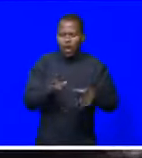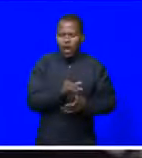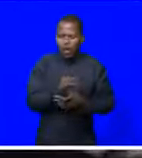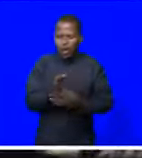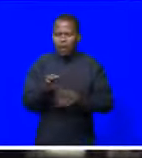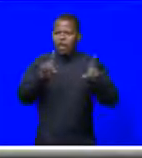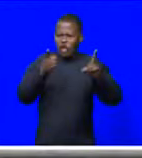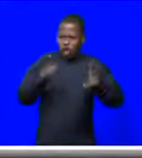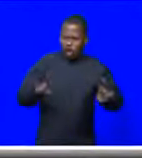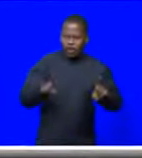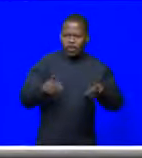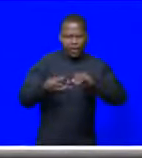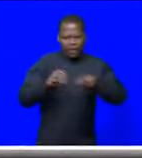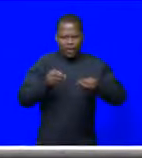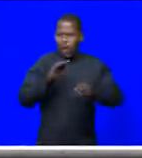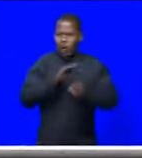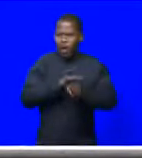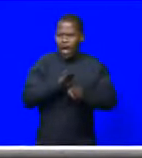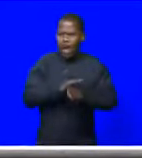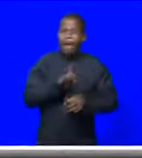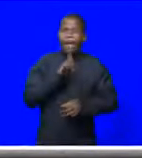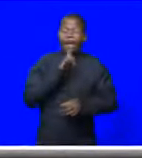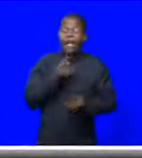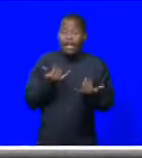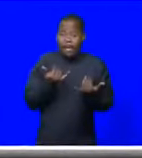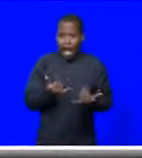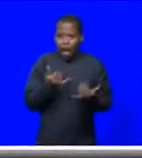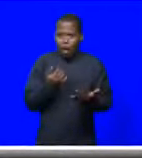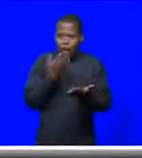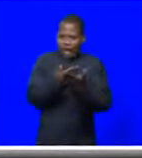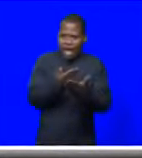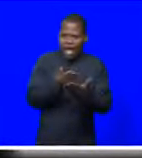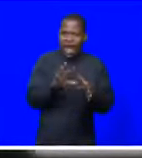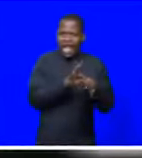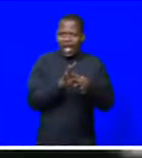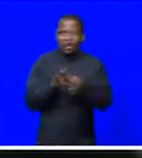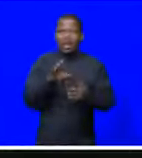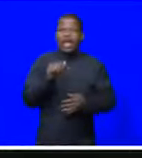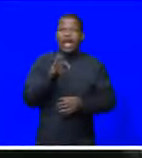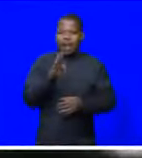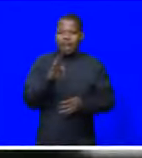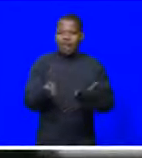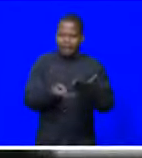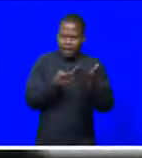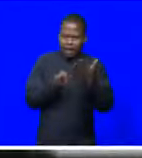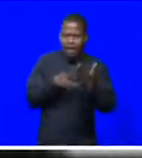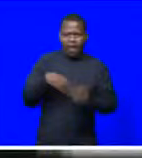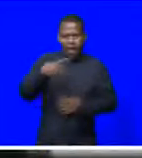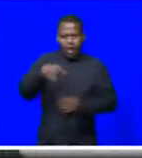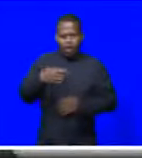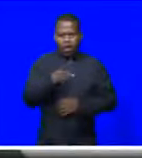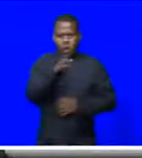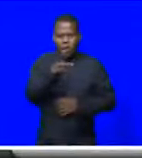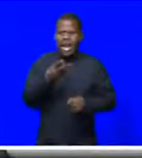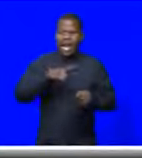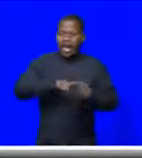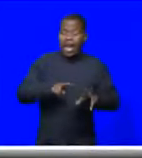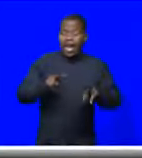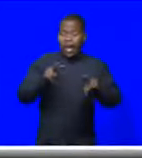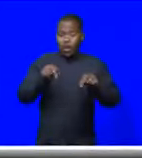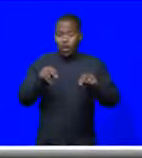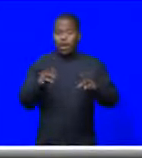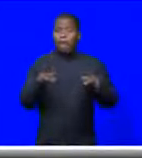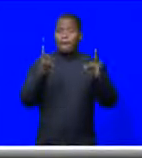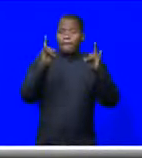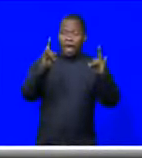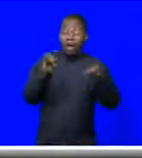requesting to CAF to reconsider the decision. The ministry concluded assuring the nation that plans of building a new stadium will be